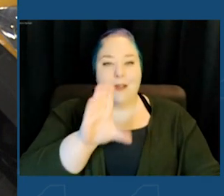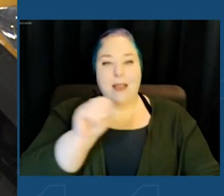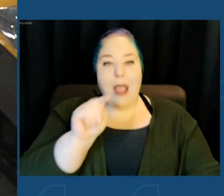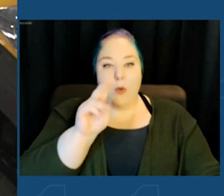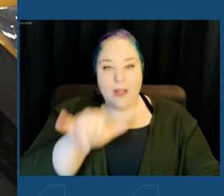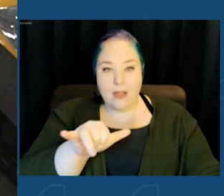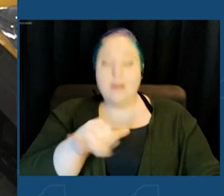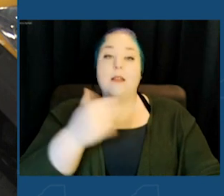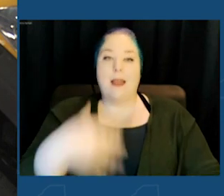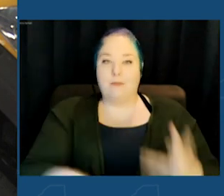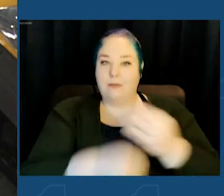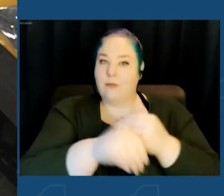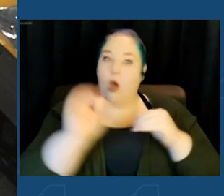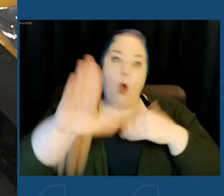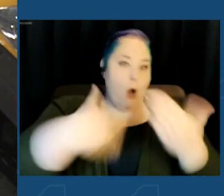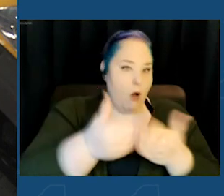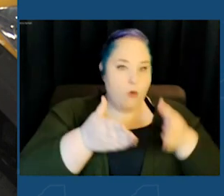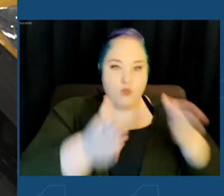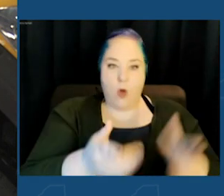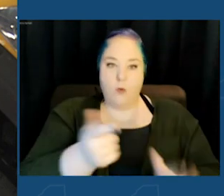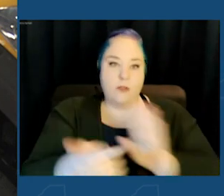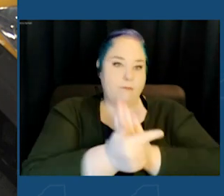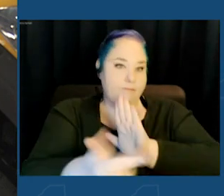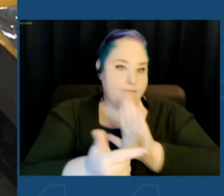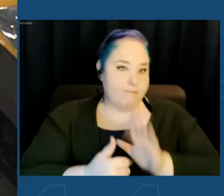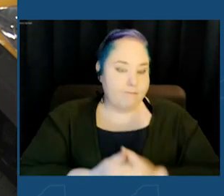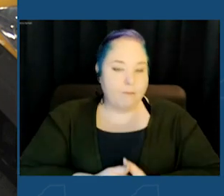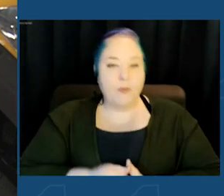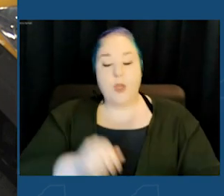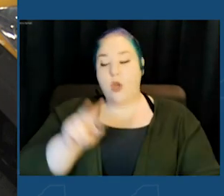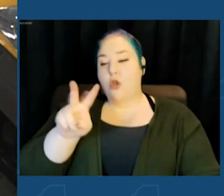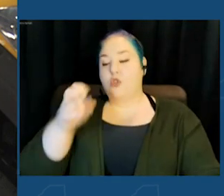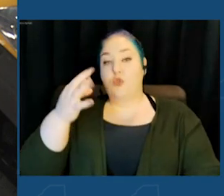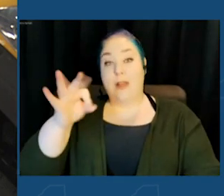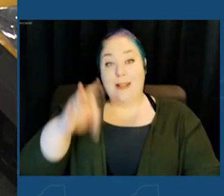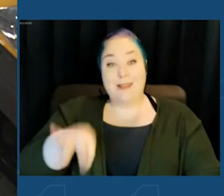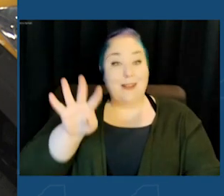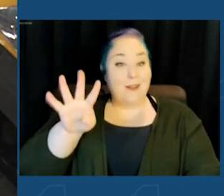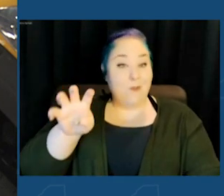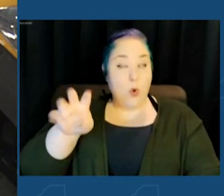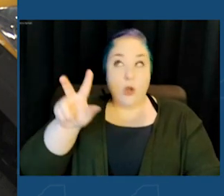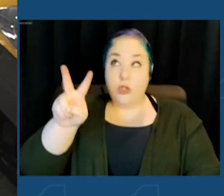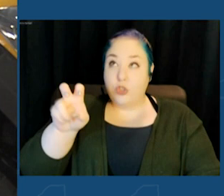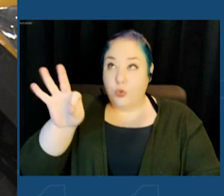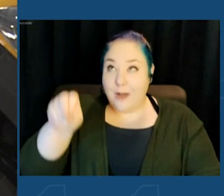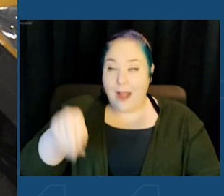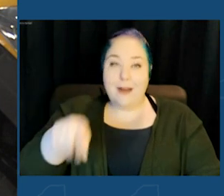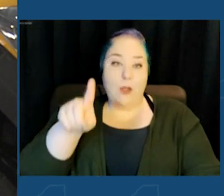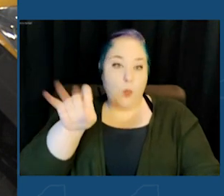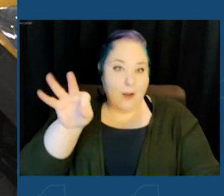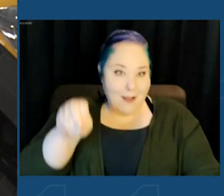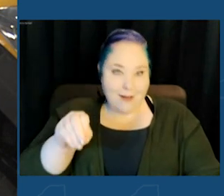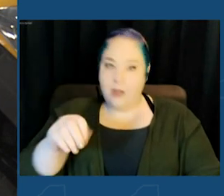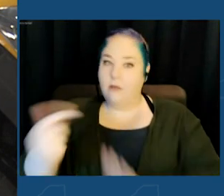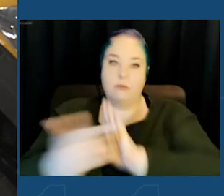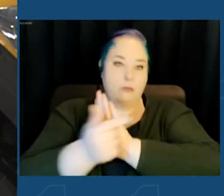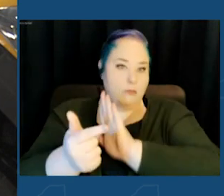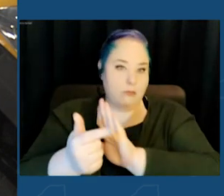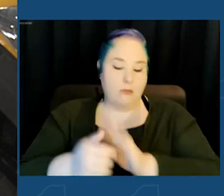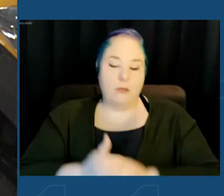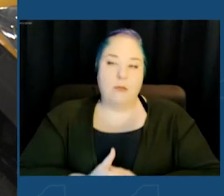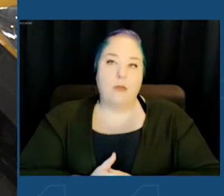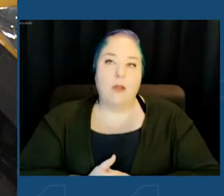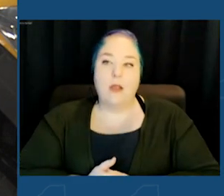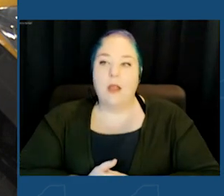some of the roads we have hard closures on Route 219 400 290 190. uh Tandem and empty